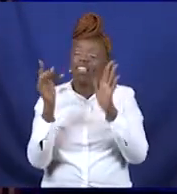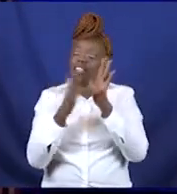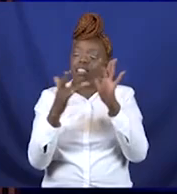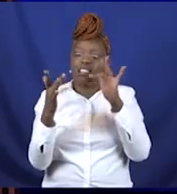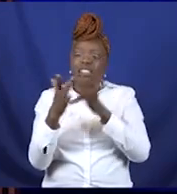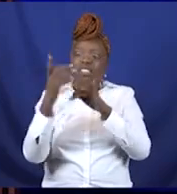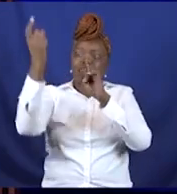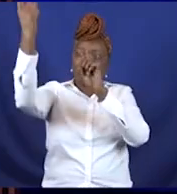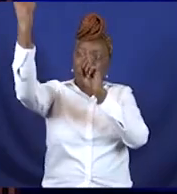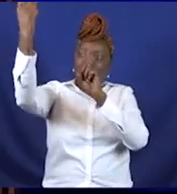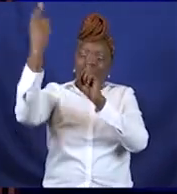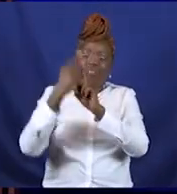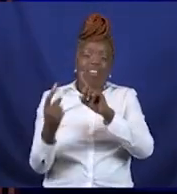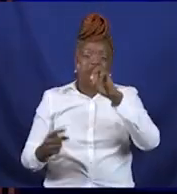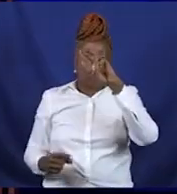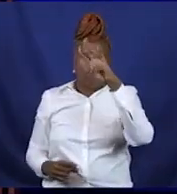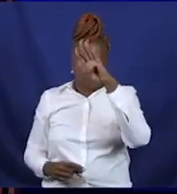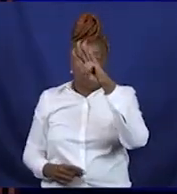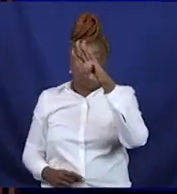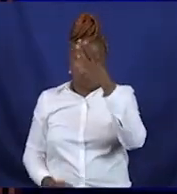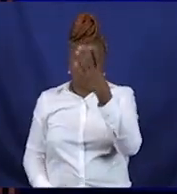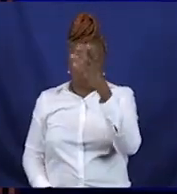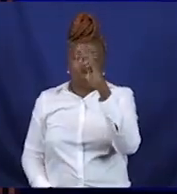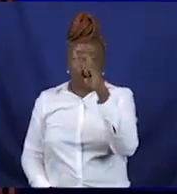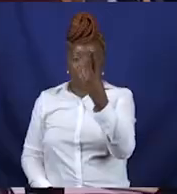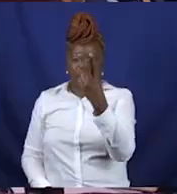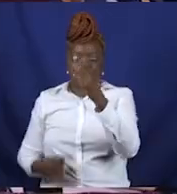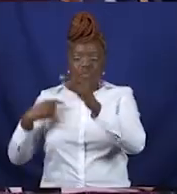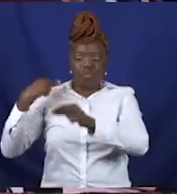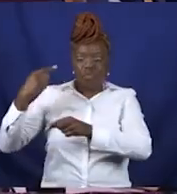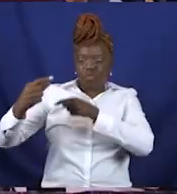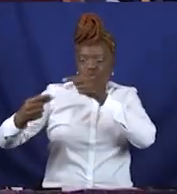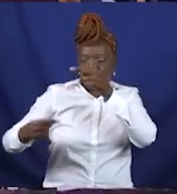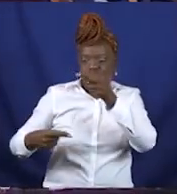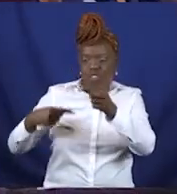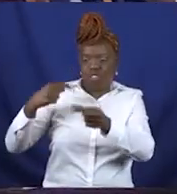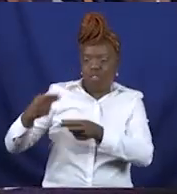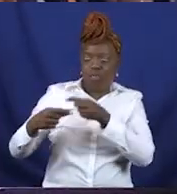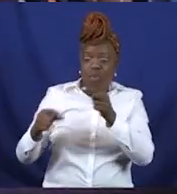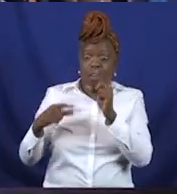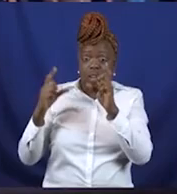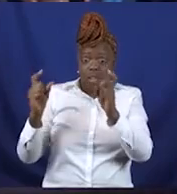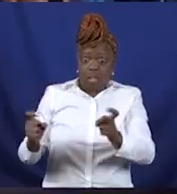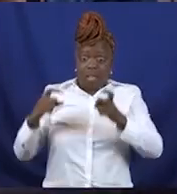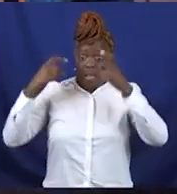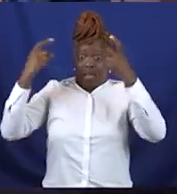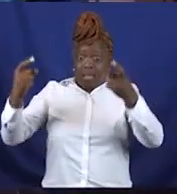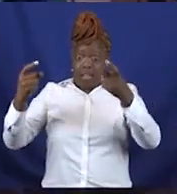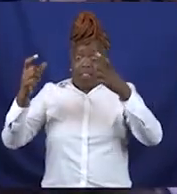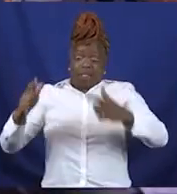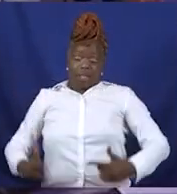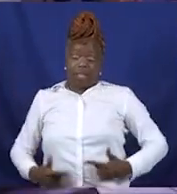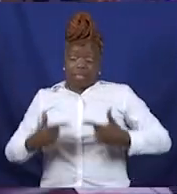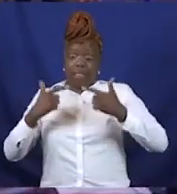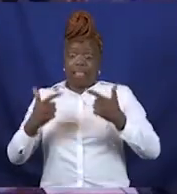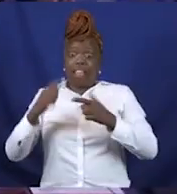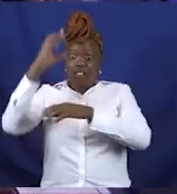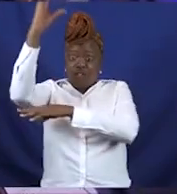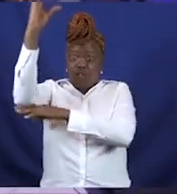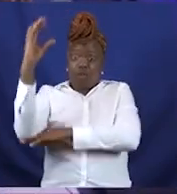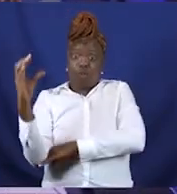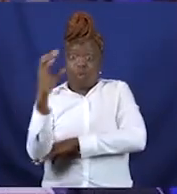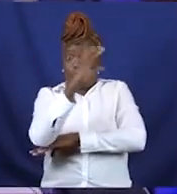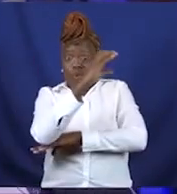Jesus came down through 40 and two generations and gave his life on a old hill called